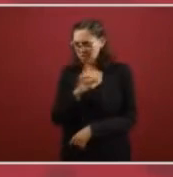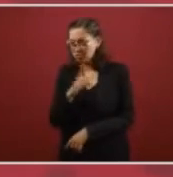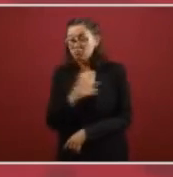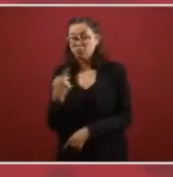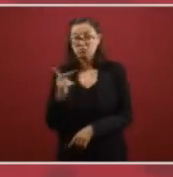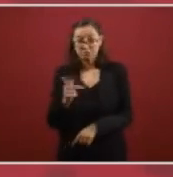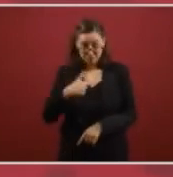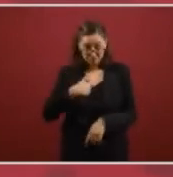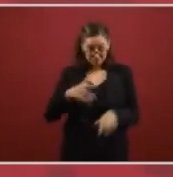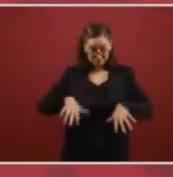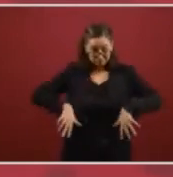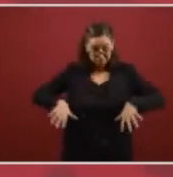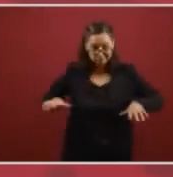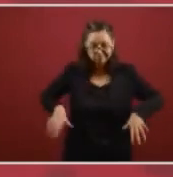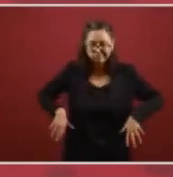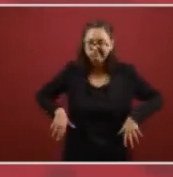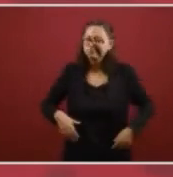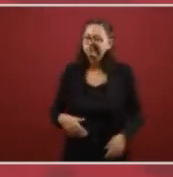I am not a coward.